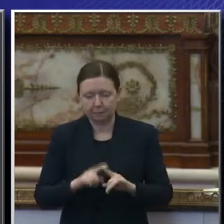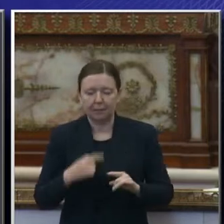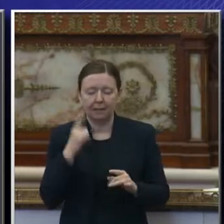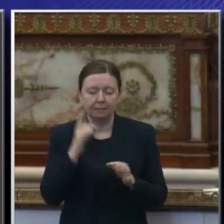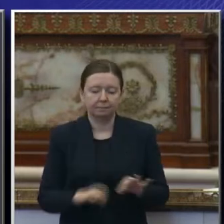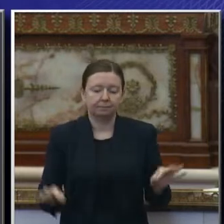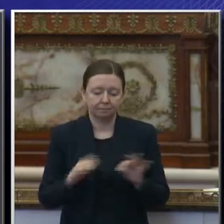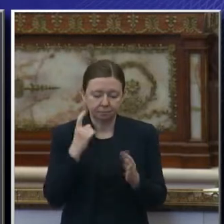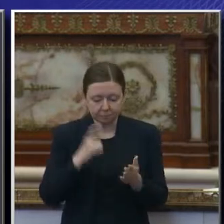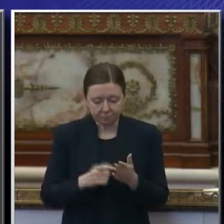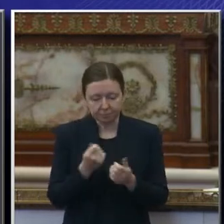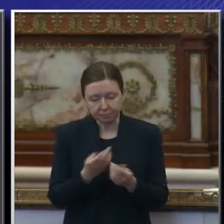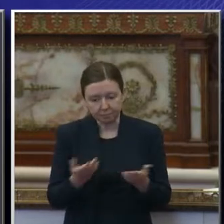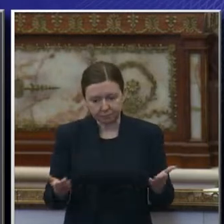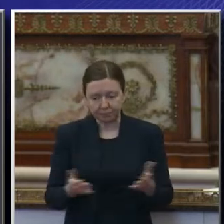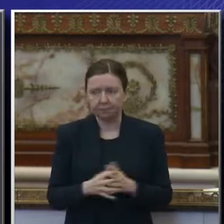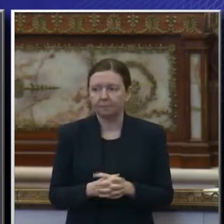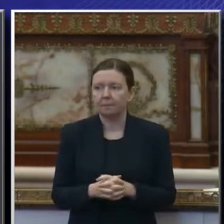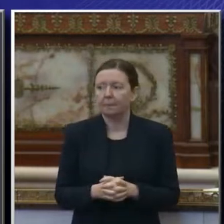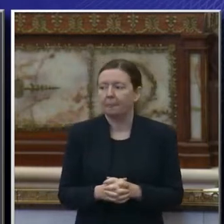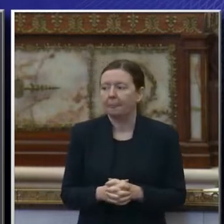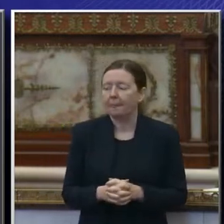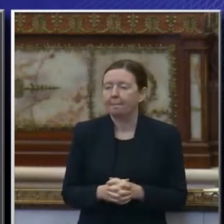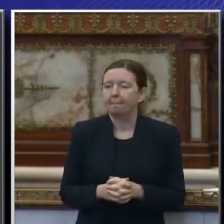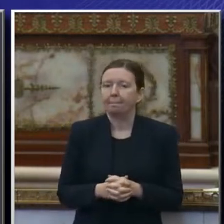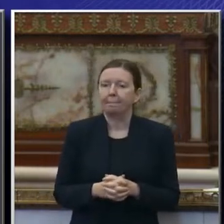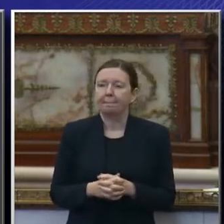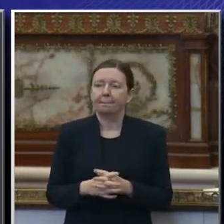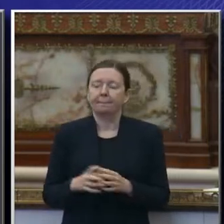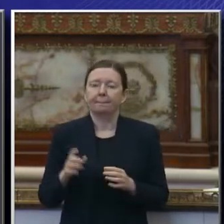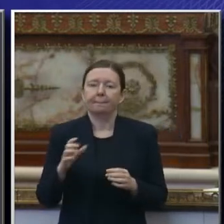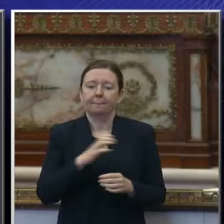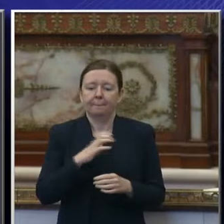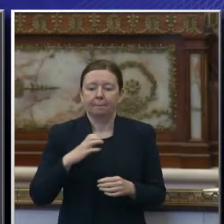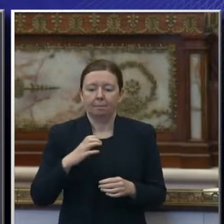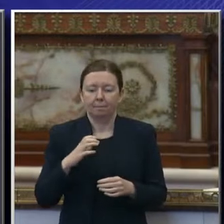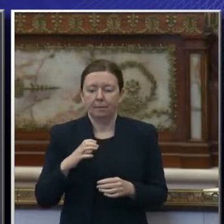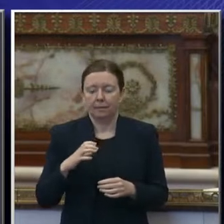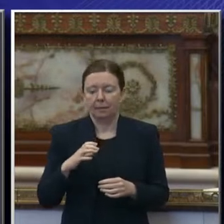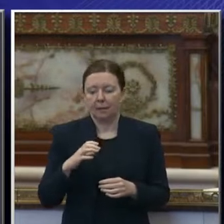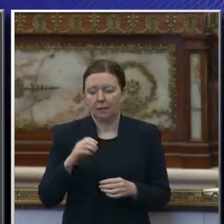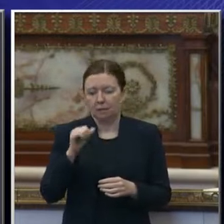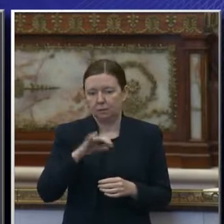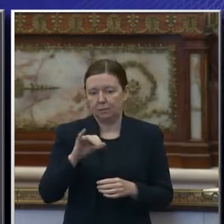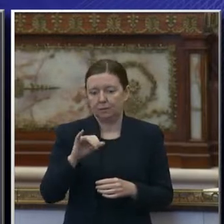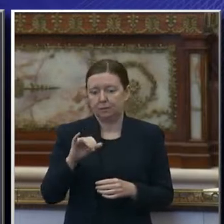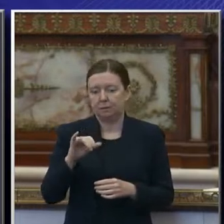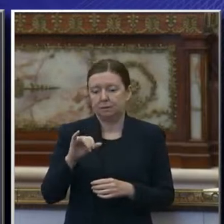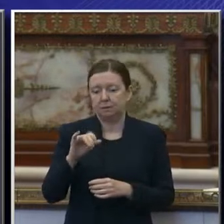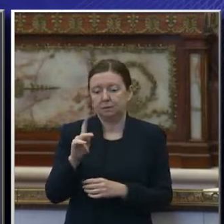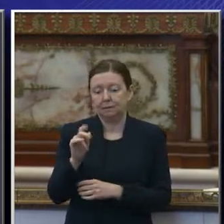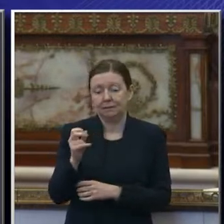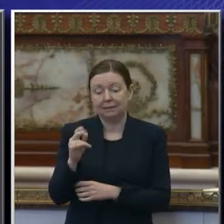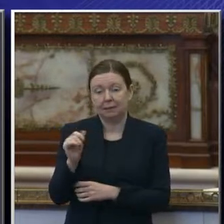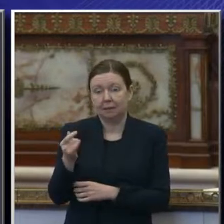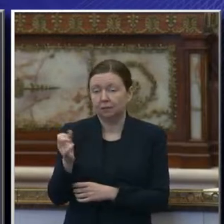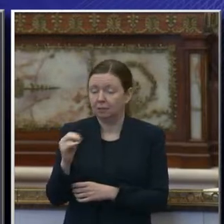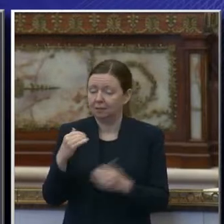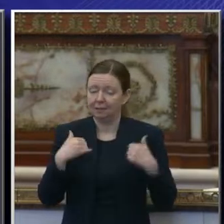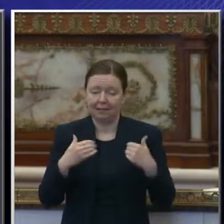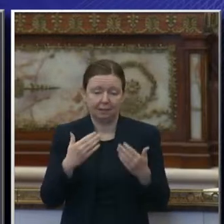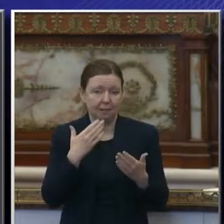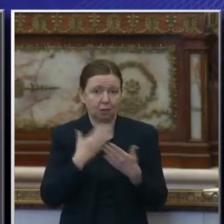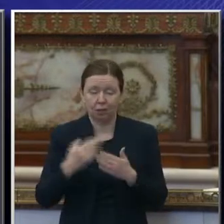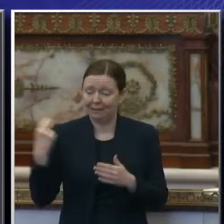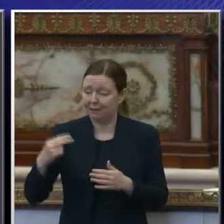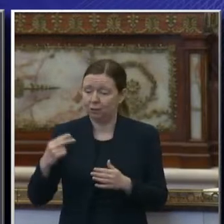that we recognize a couple of things, and that is that, number one, Councilman Kenyatta Johnson has a history of following up, following